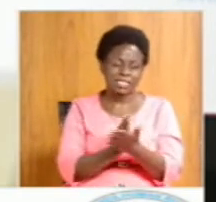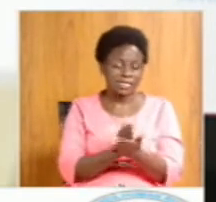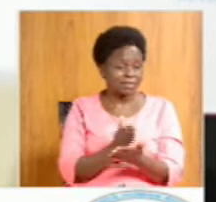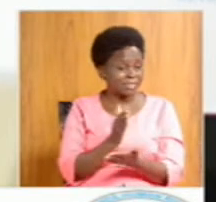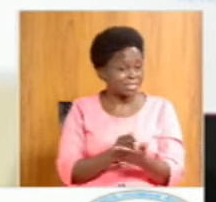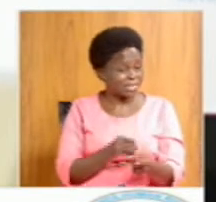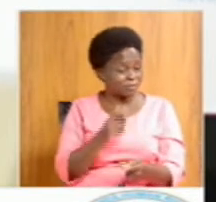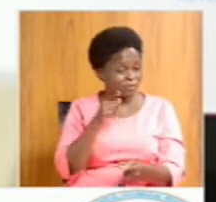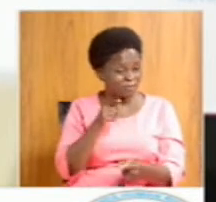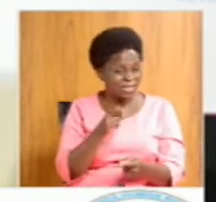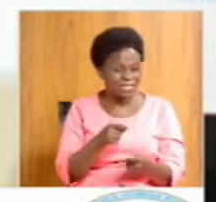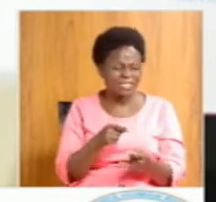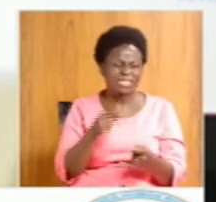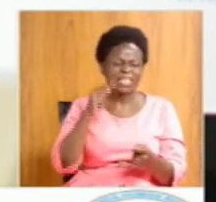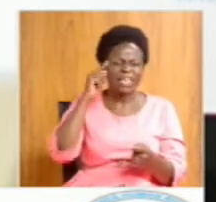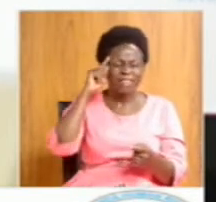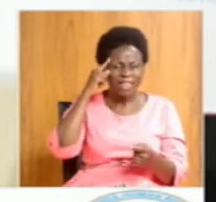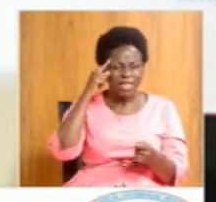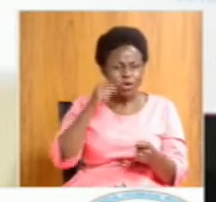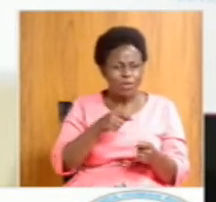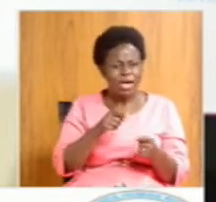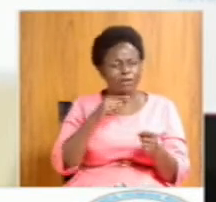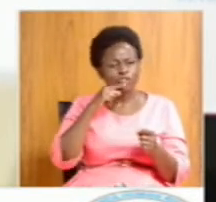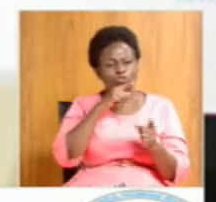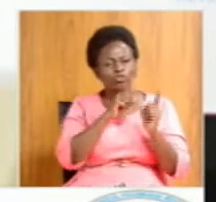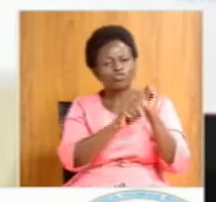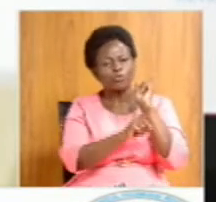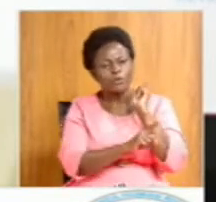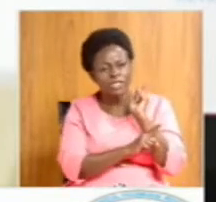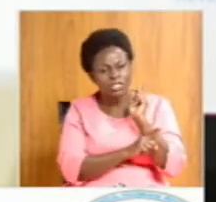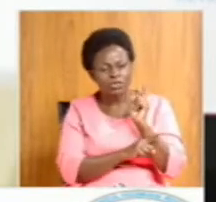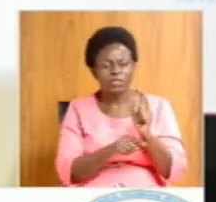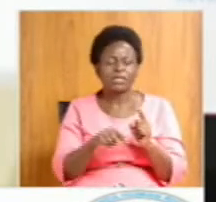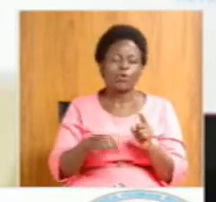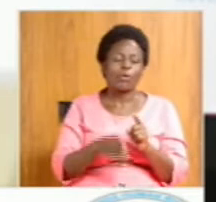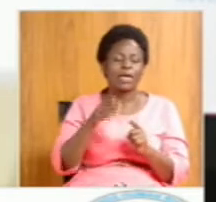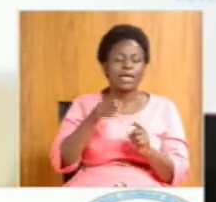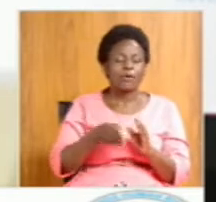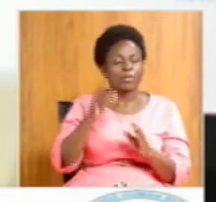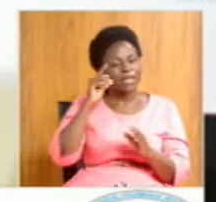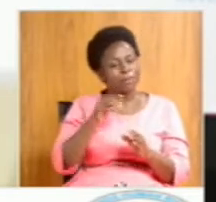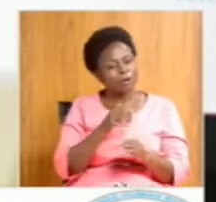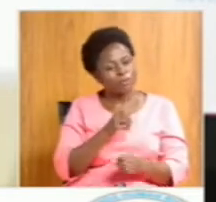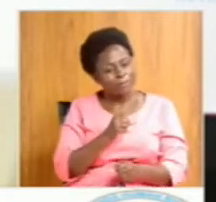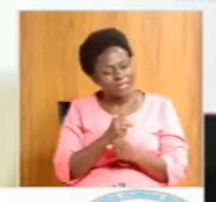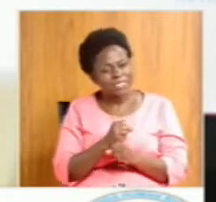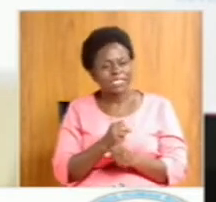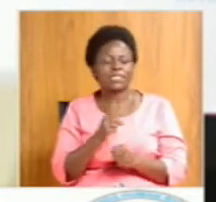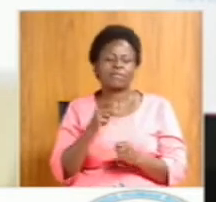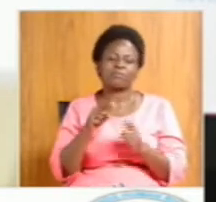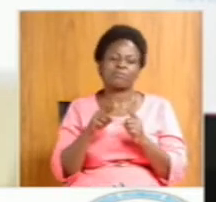of this is also to decolonize the way we think about social protection the way we think about budgeting the way we think about tax collection